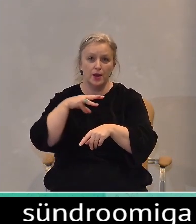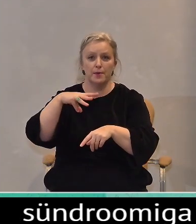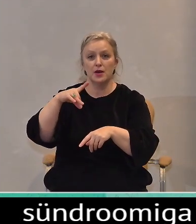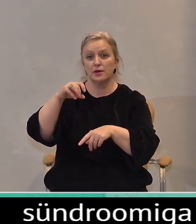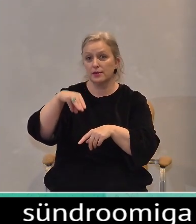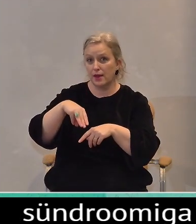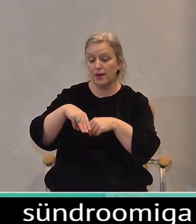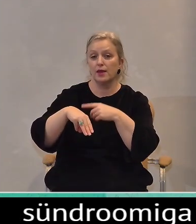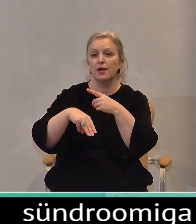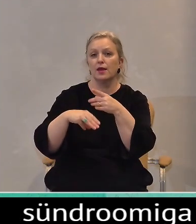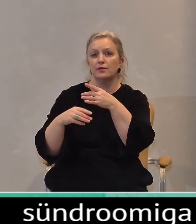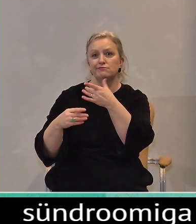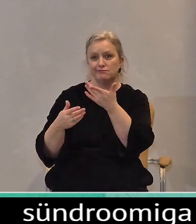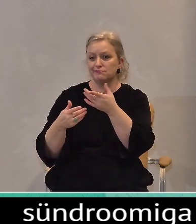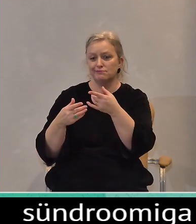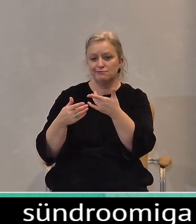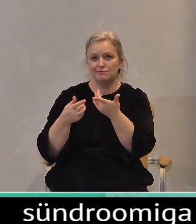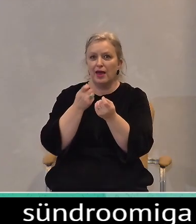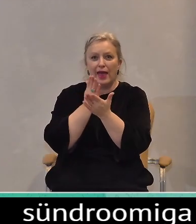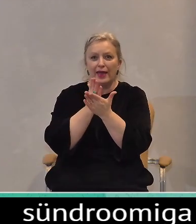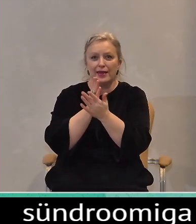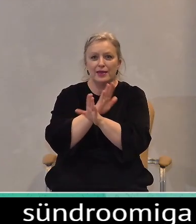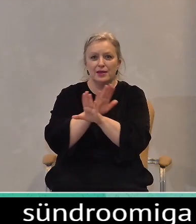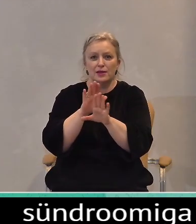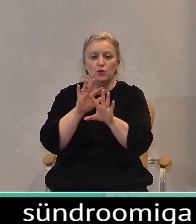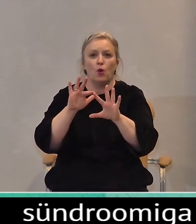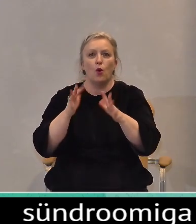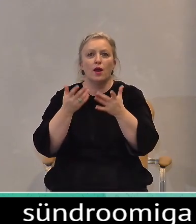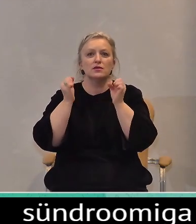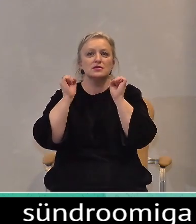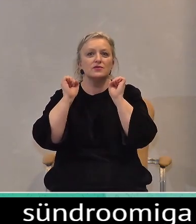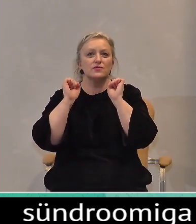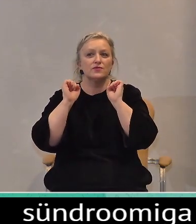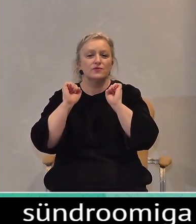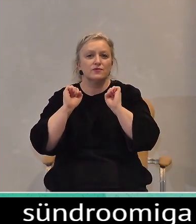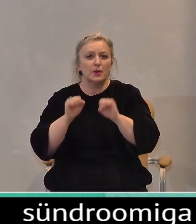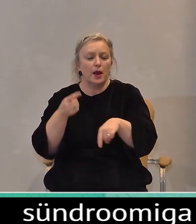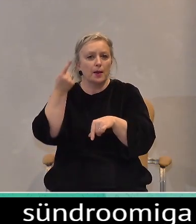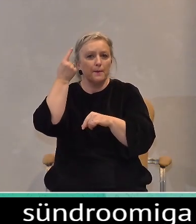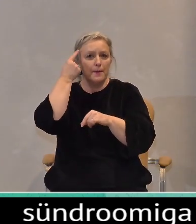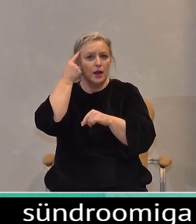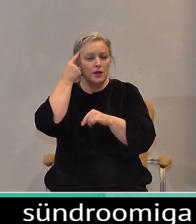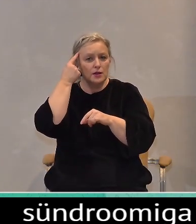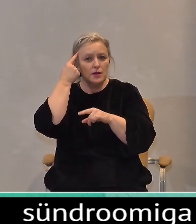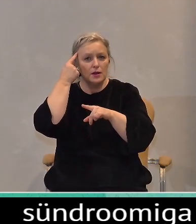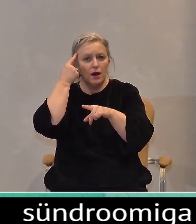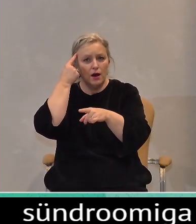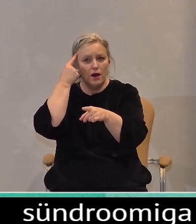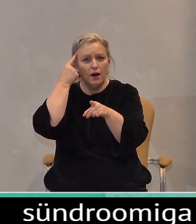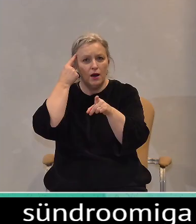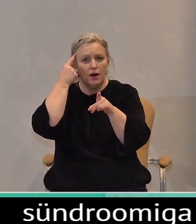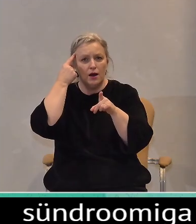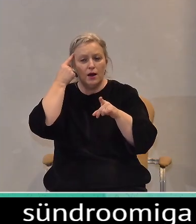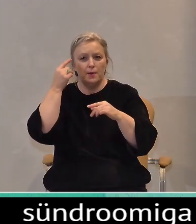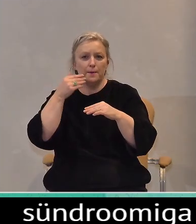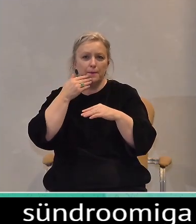idiopathies. The EEG showed a positive dynamic and the MRT findings no longer supported